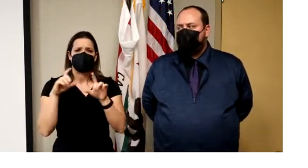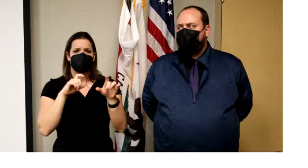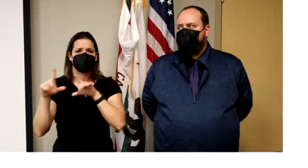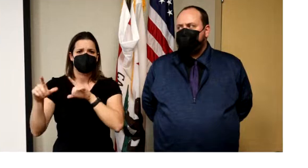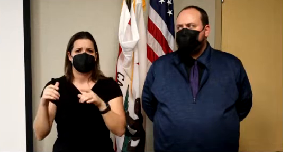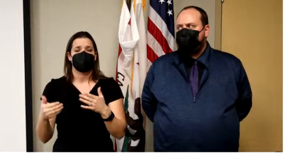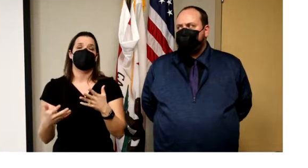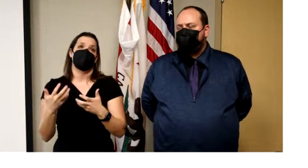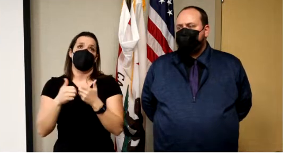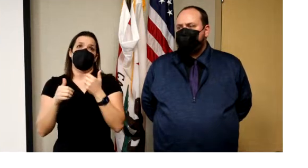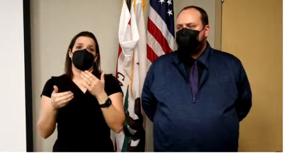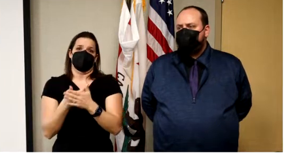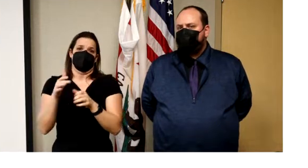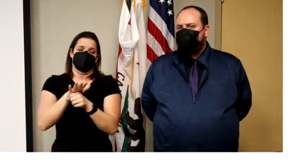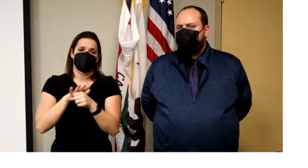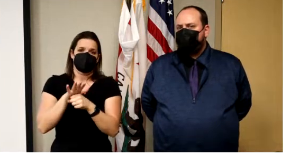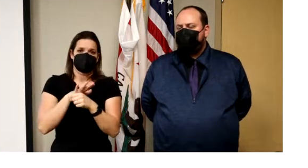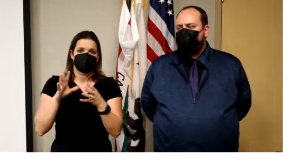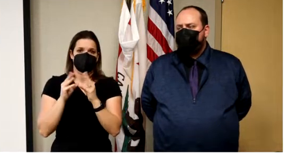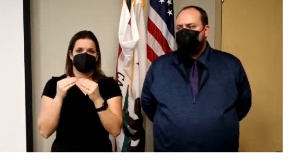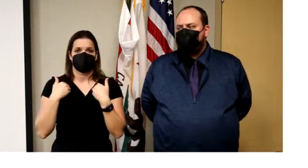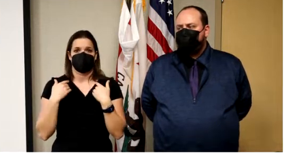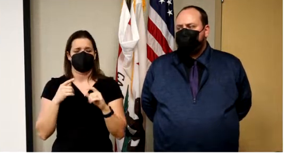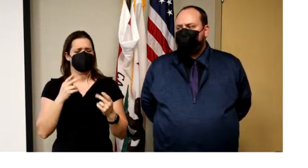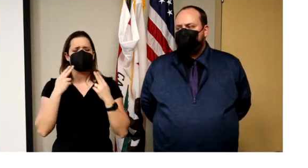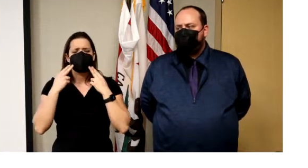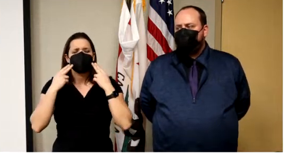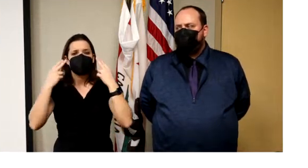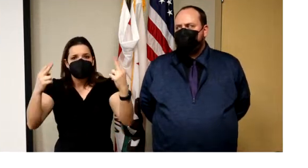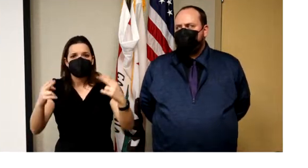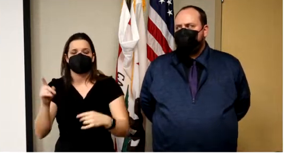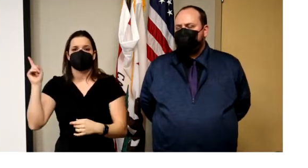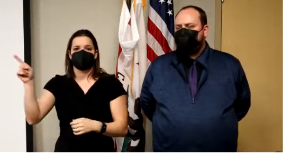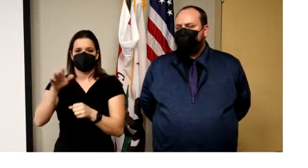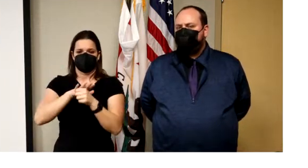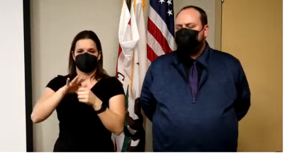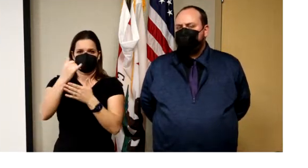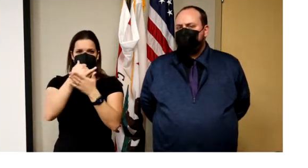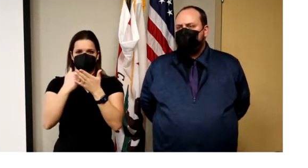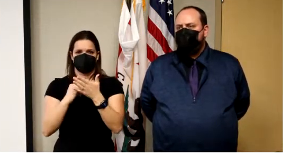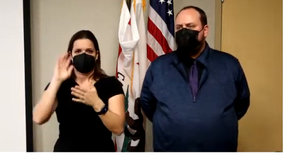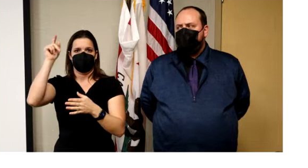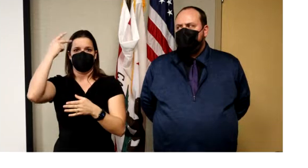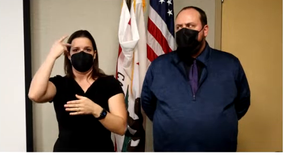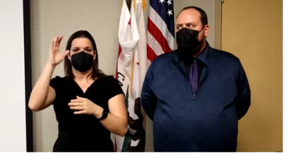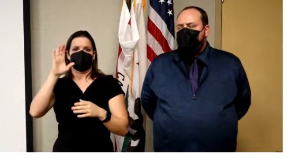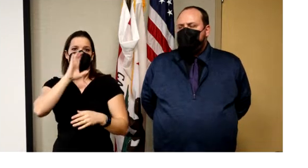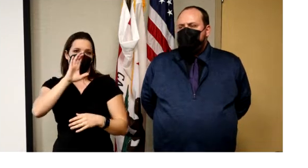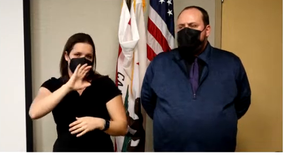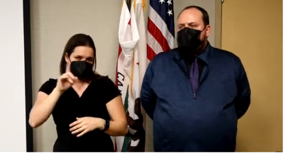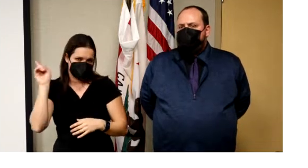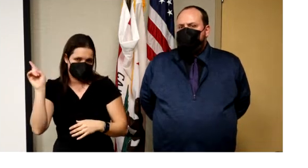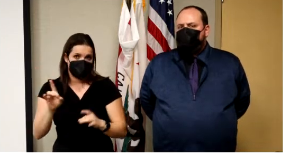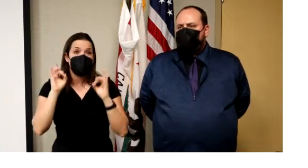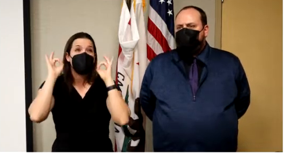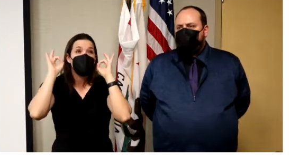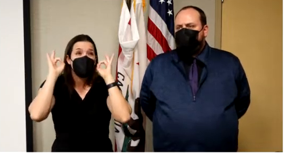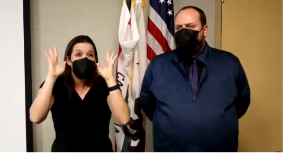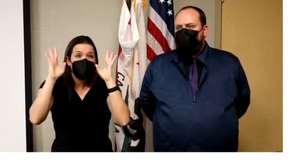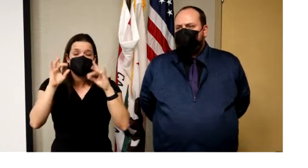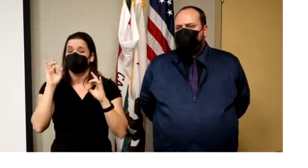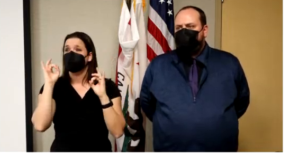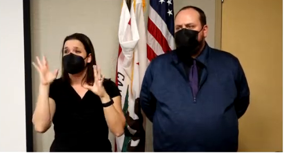commission meetings. It's a famous slide. This district that was drawn it's a political cartoon of this terrible